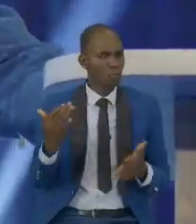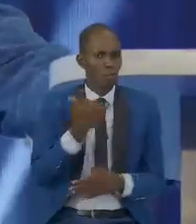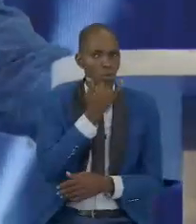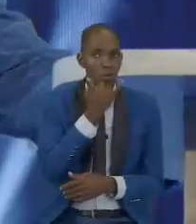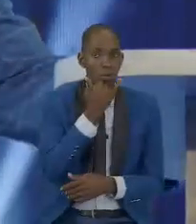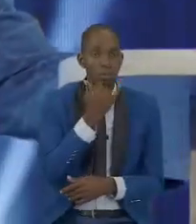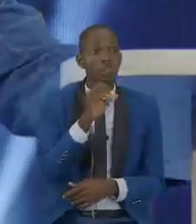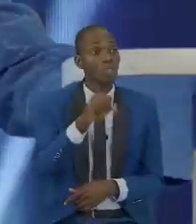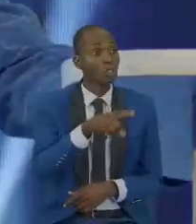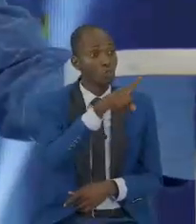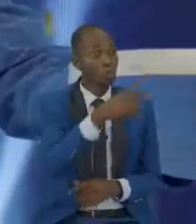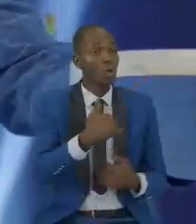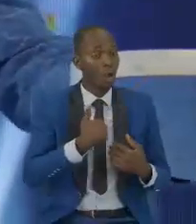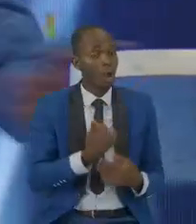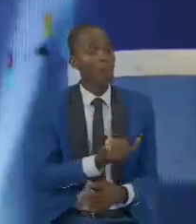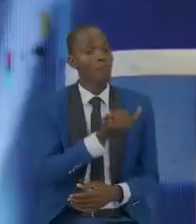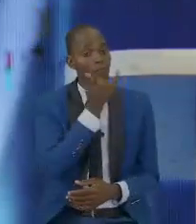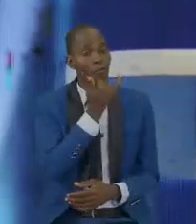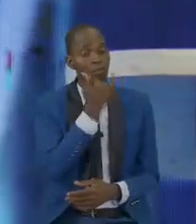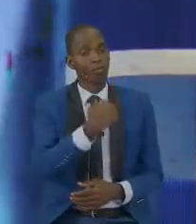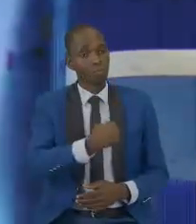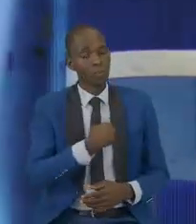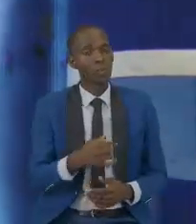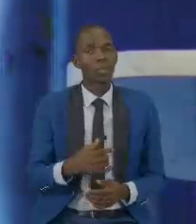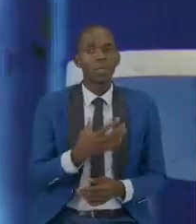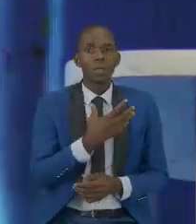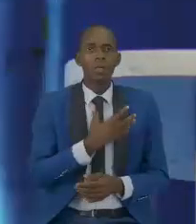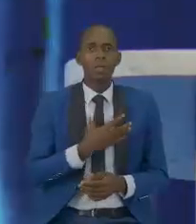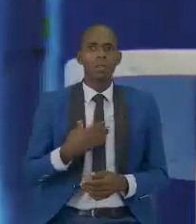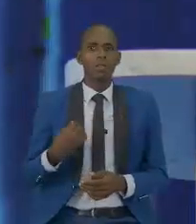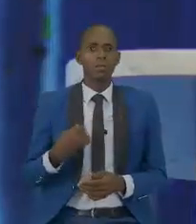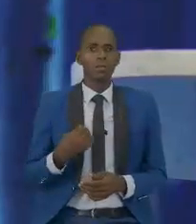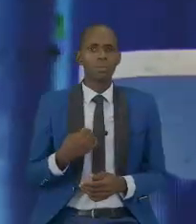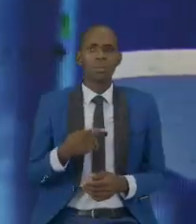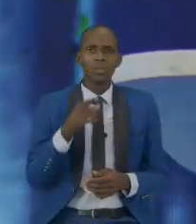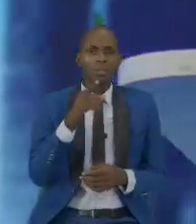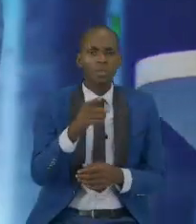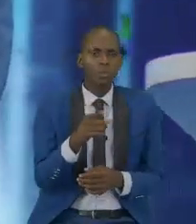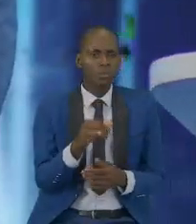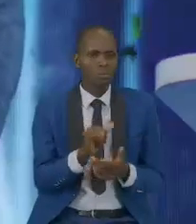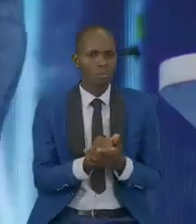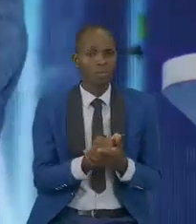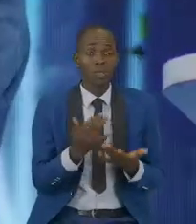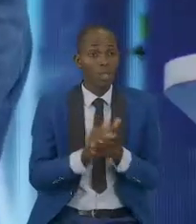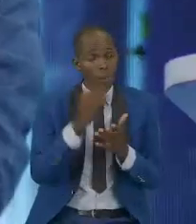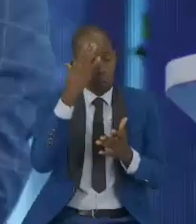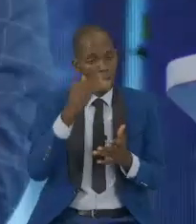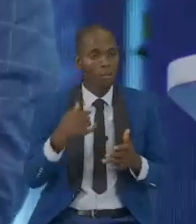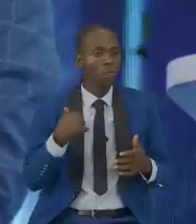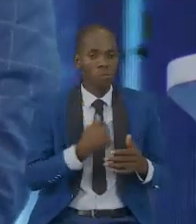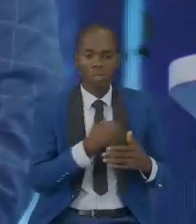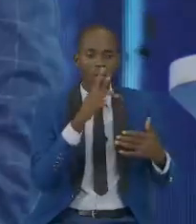have offended me. And you cut the cord of fellowship. And you